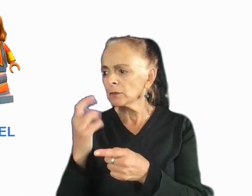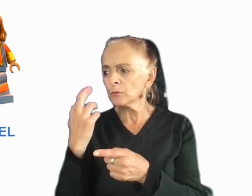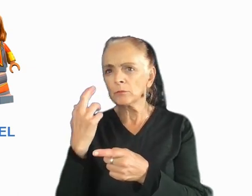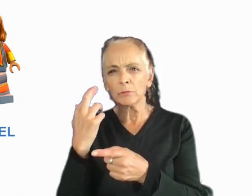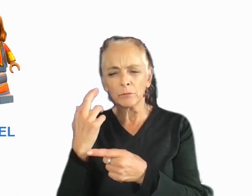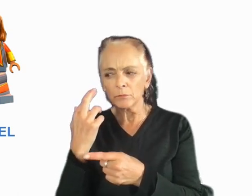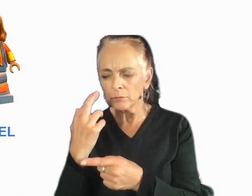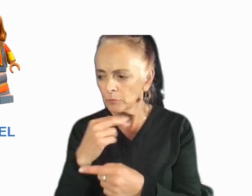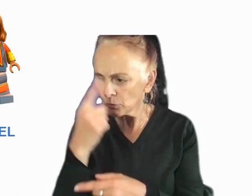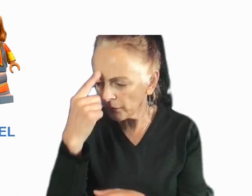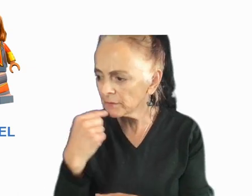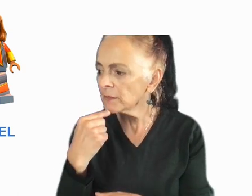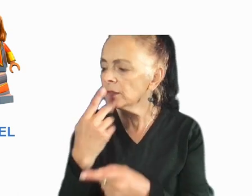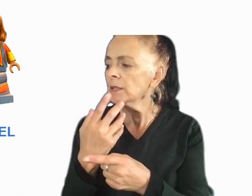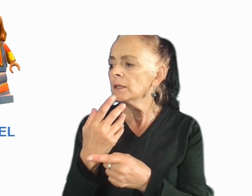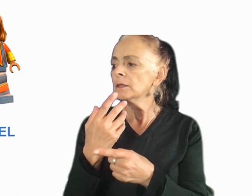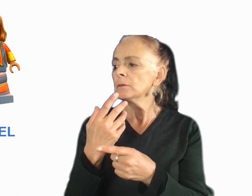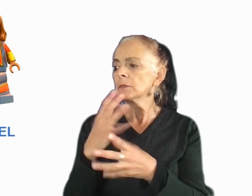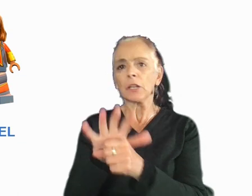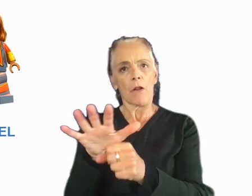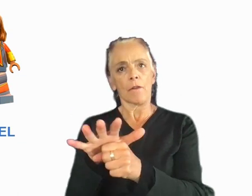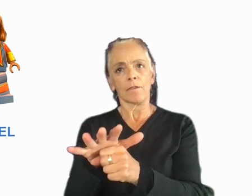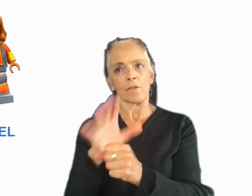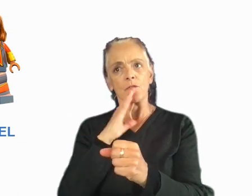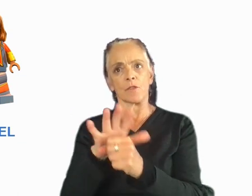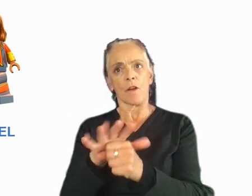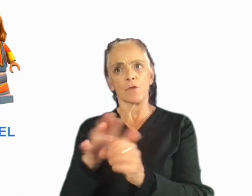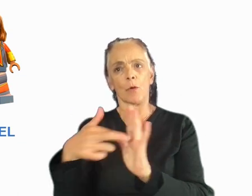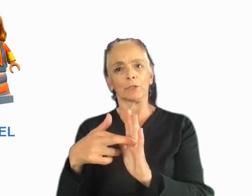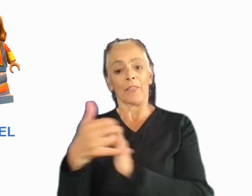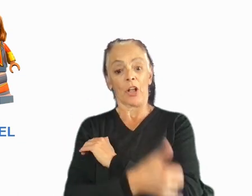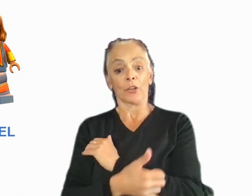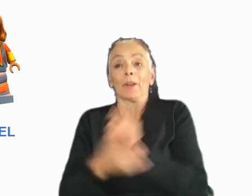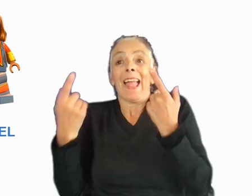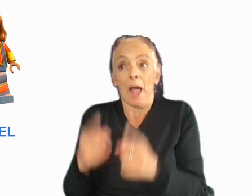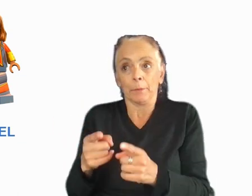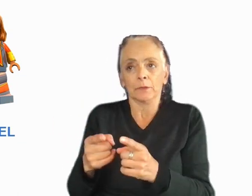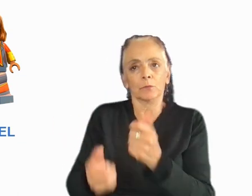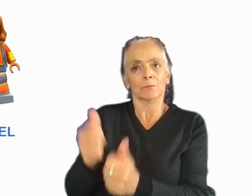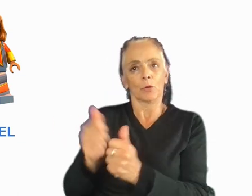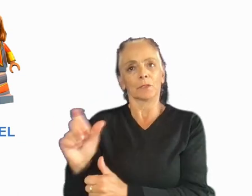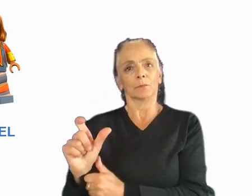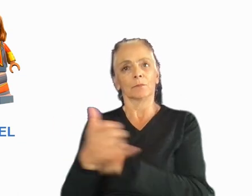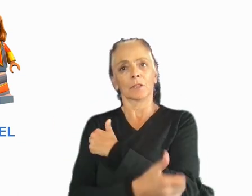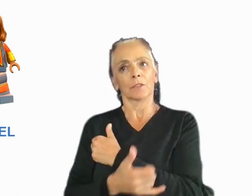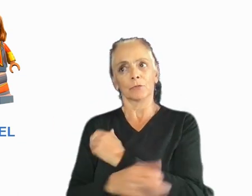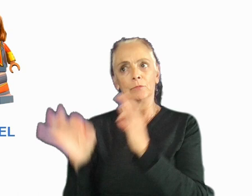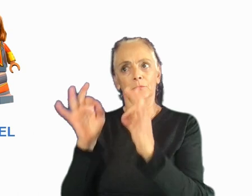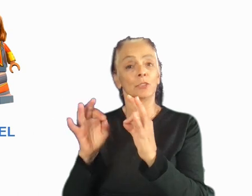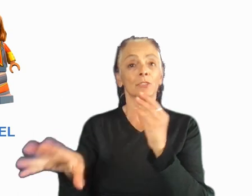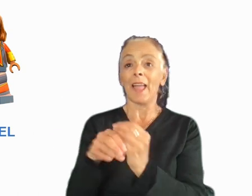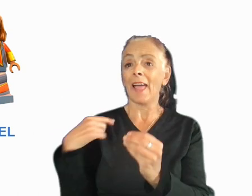to represent a country that's normally not represented, that happens to be a Muslim country in this case. So just add us in